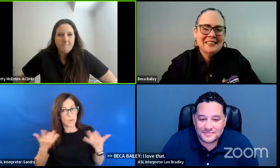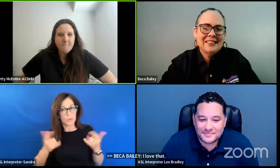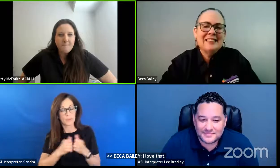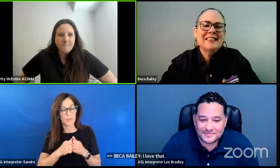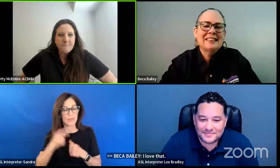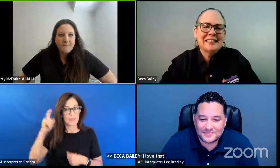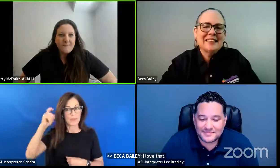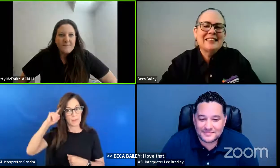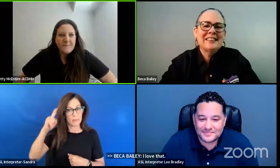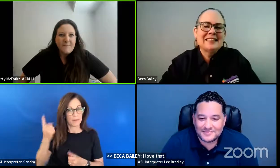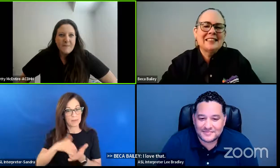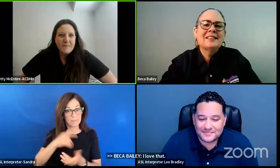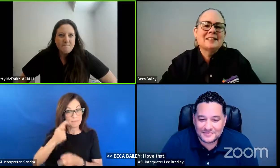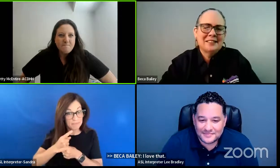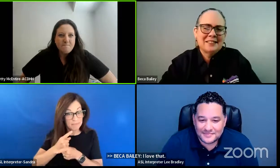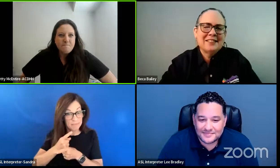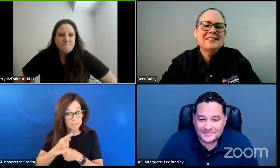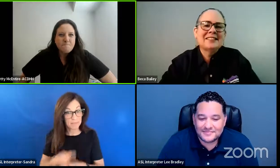right?